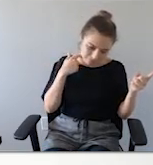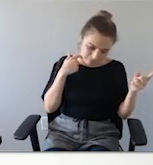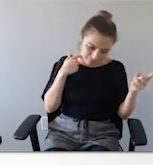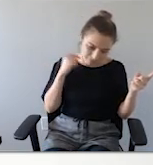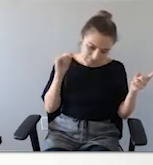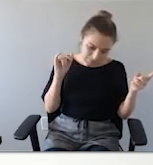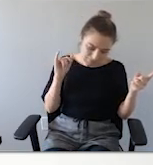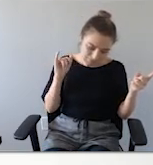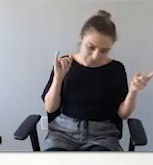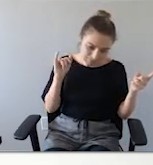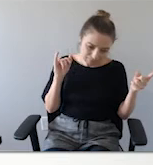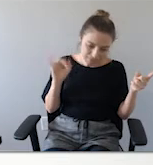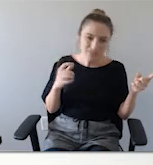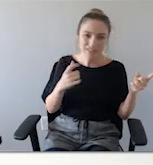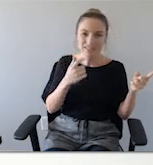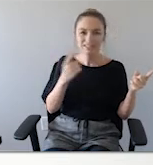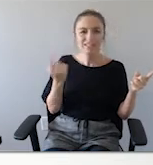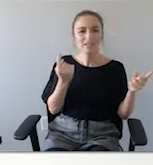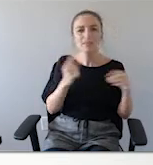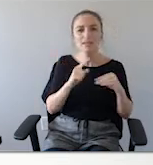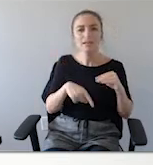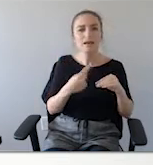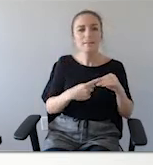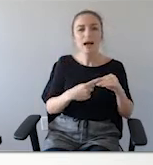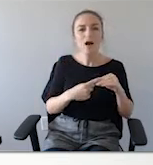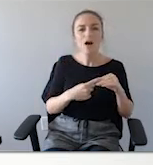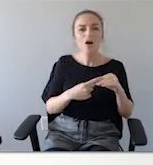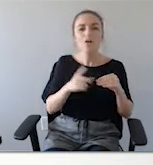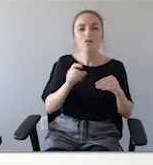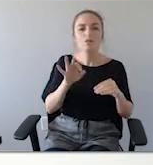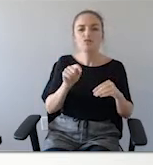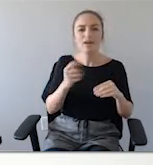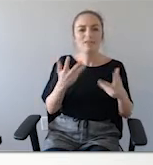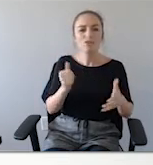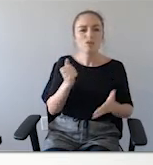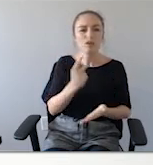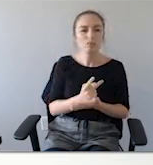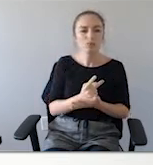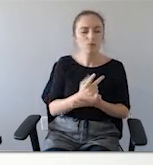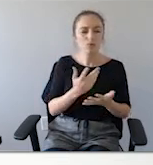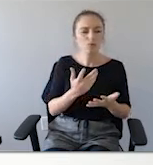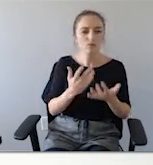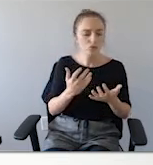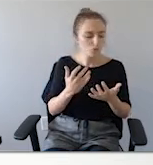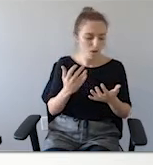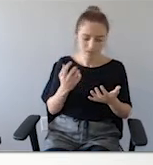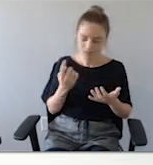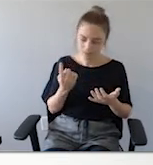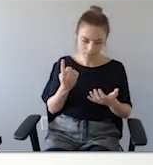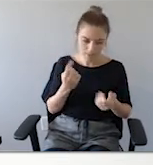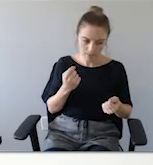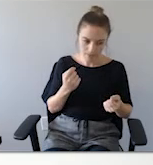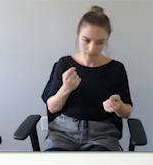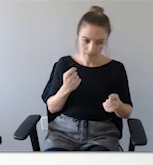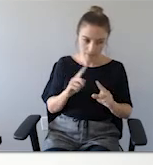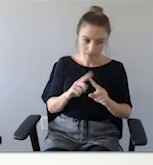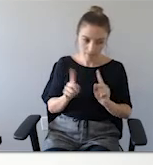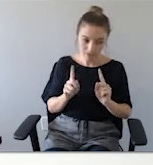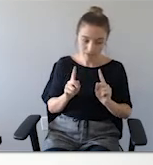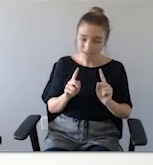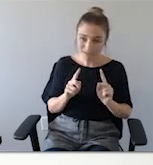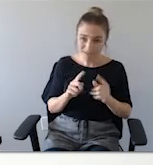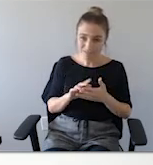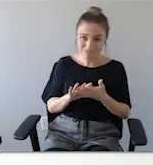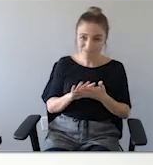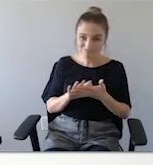is greatly improved, we want to drop this OT. But if the OT is the only reason that his